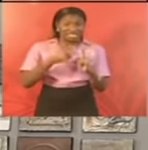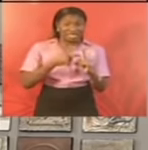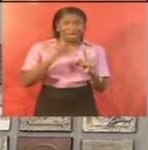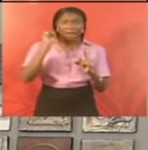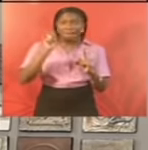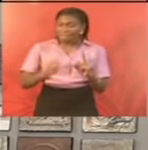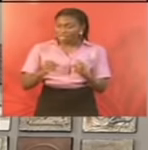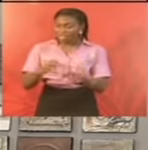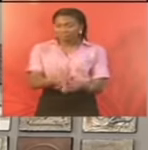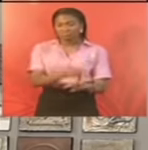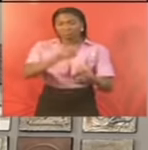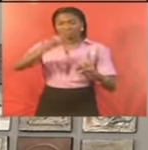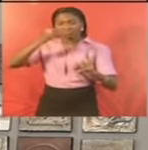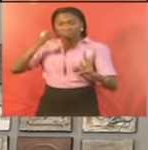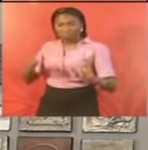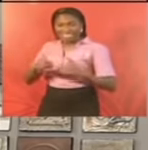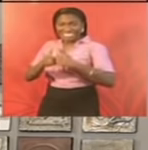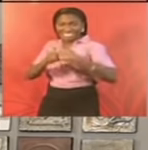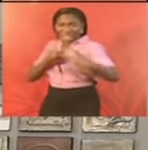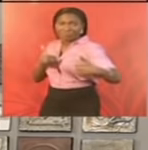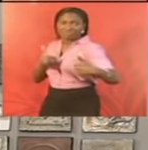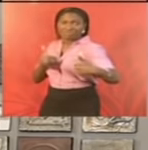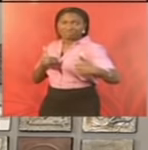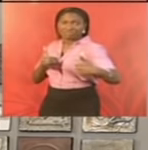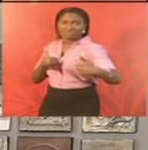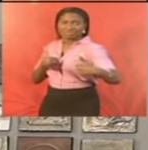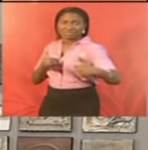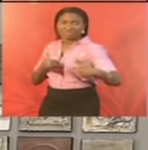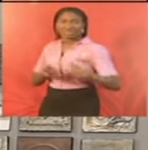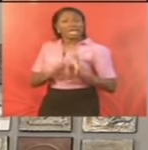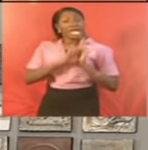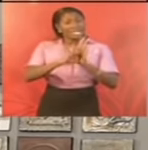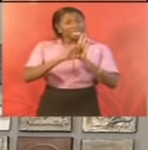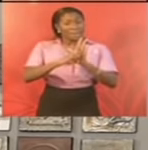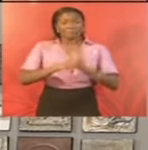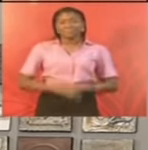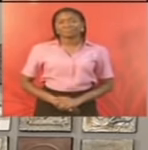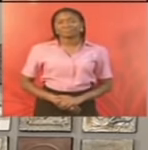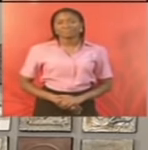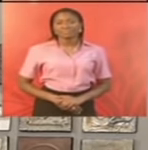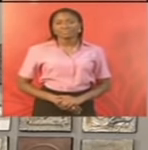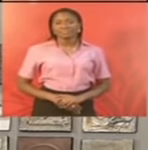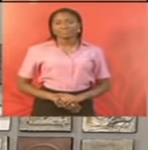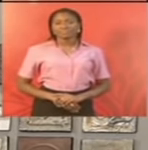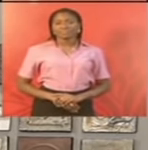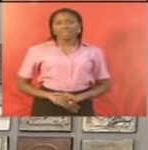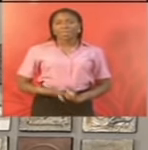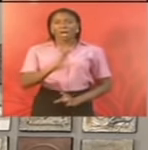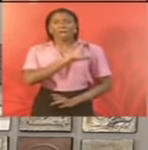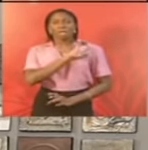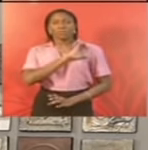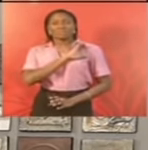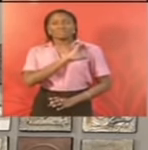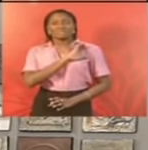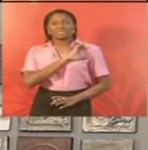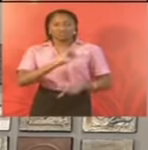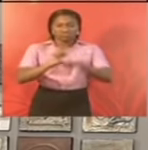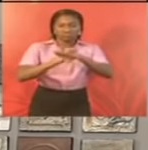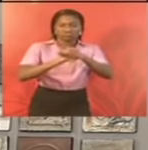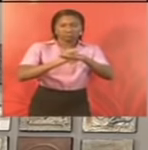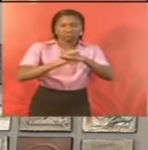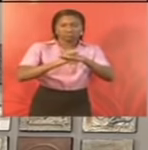circulation. To give you a good example, the situation that would have arisen with the police recruits in the police academy.